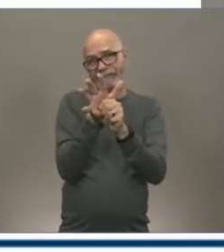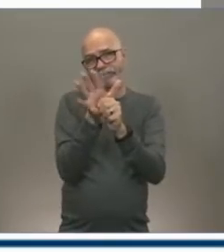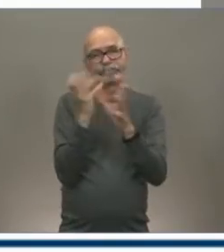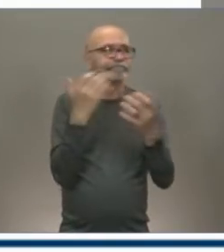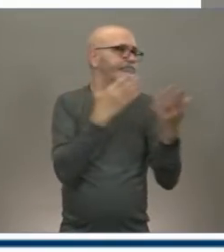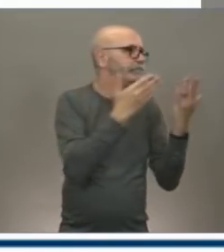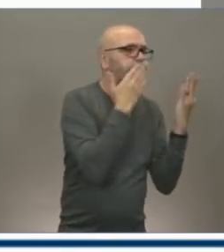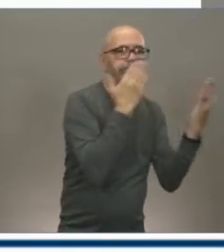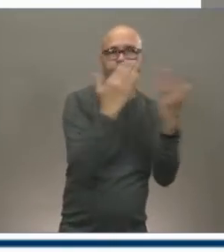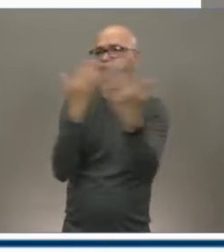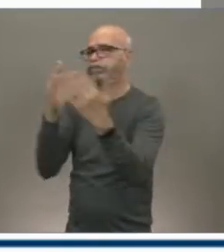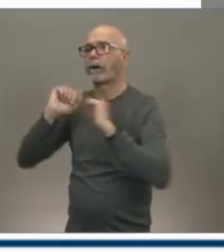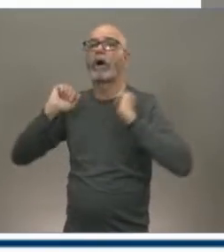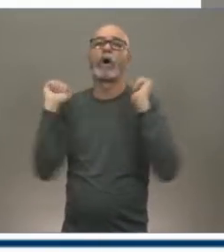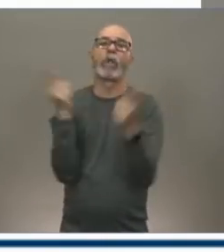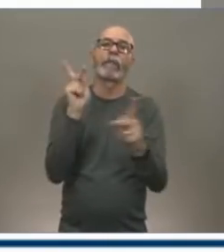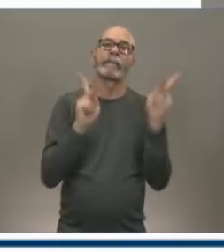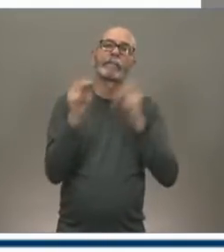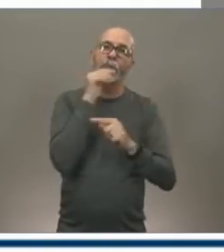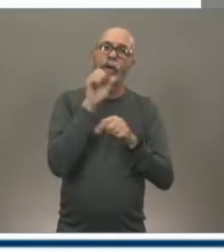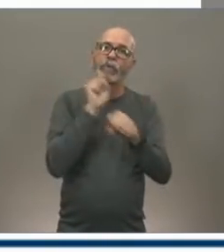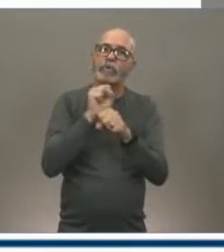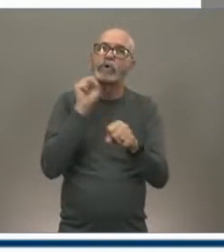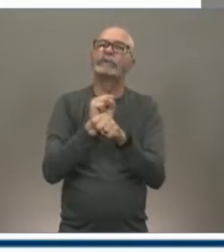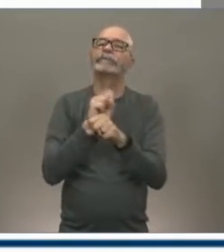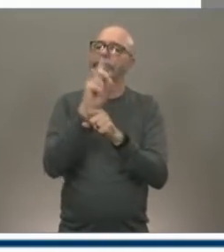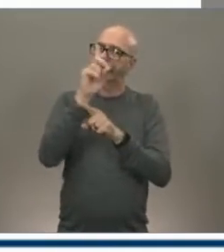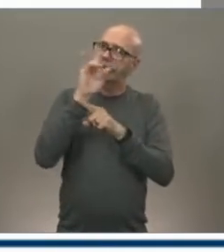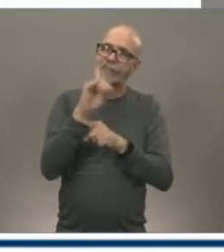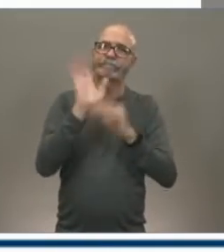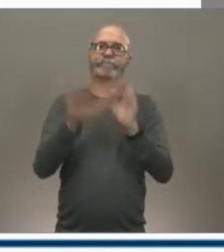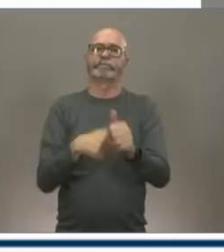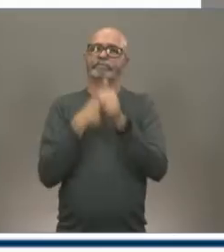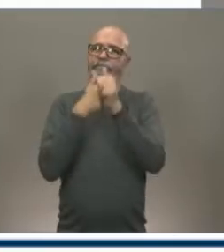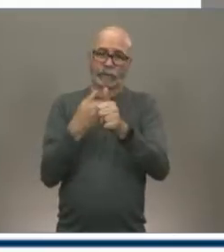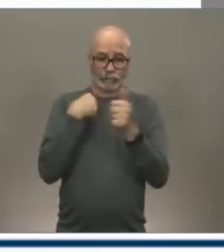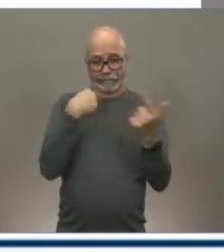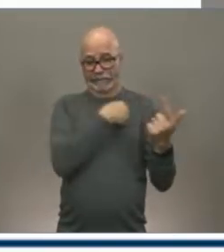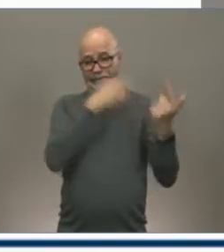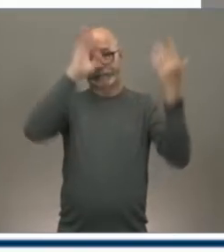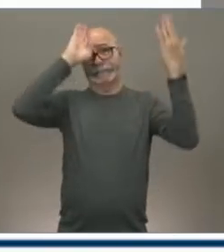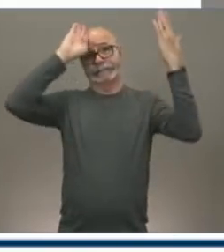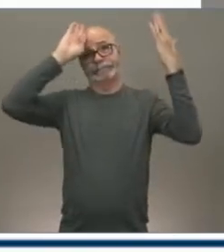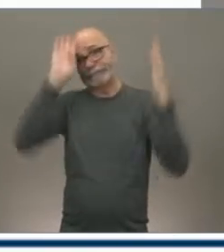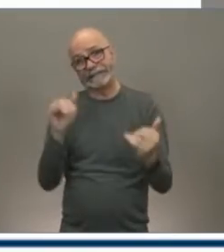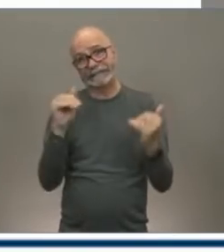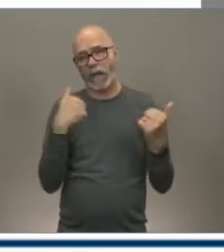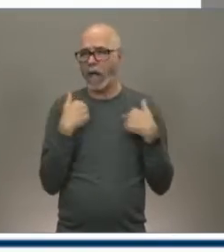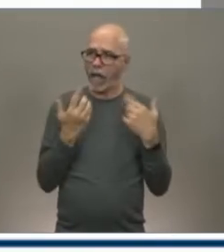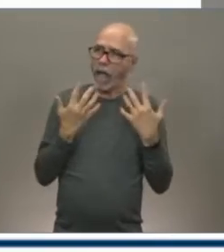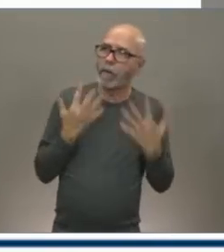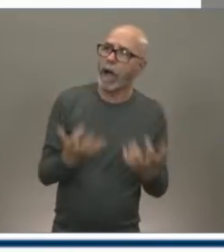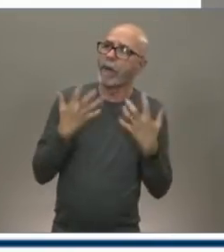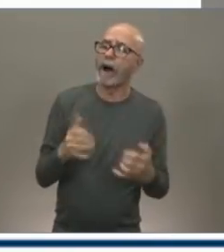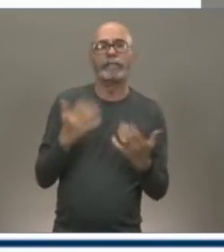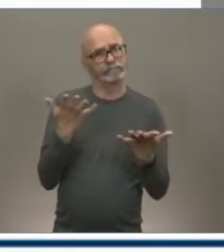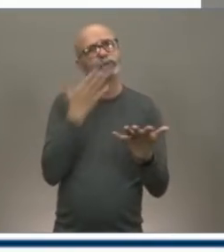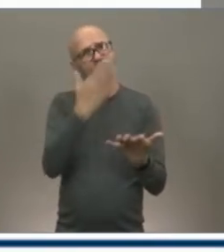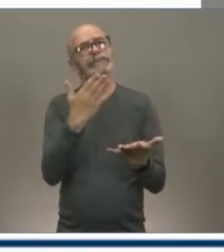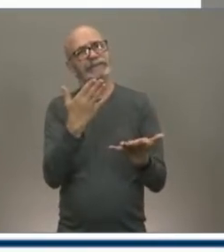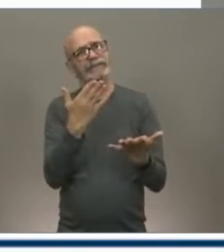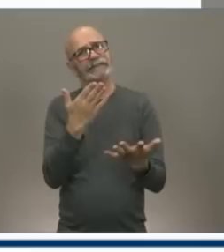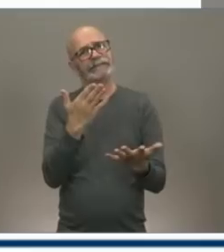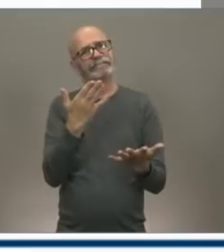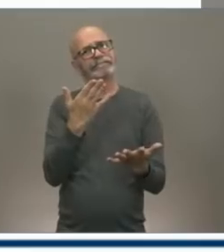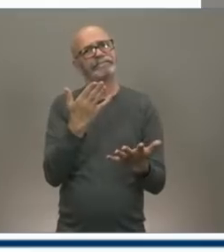these businesses, for continuing to do all the things that we're asking you to do, for being part of this effort, no matter